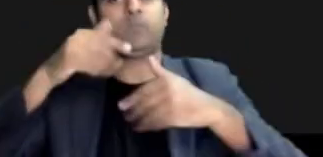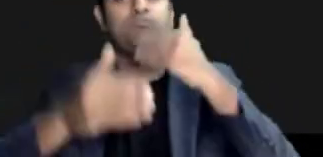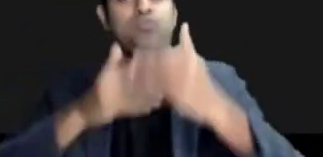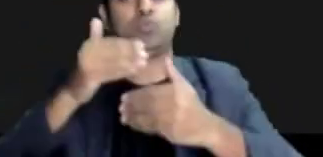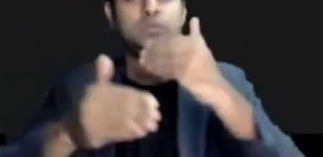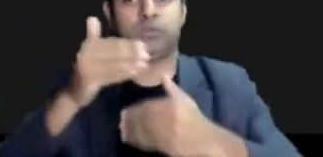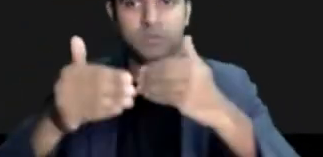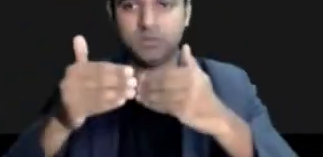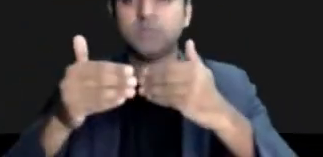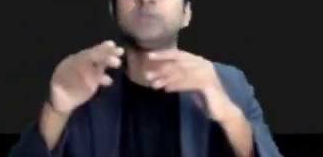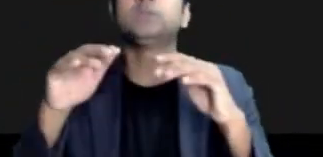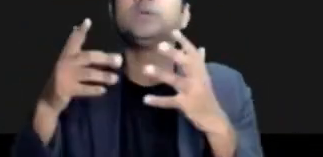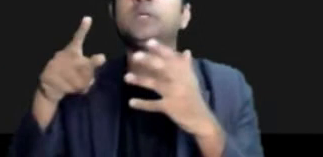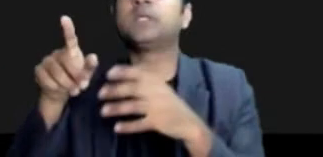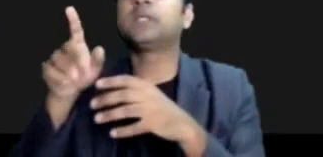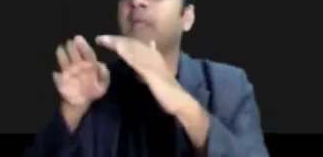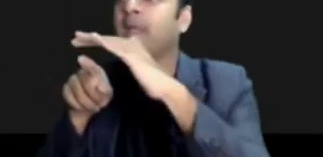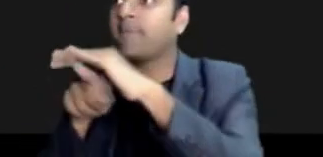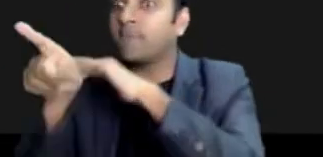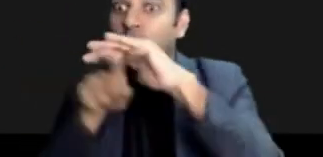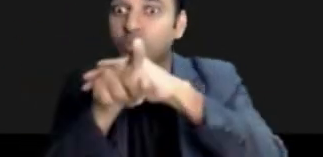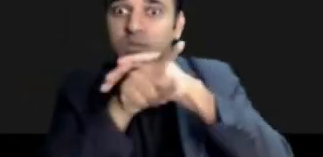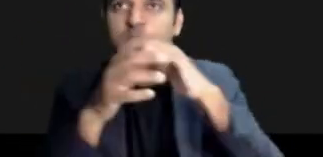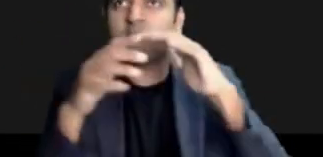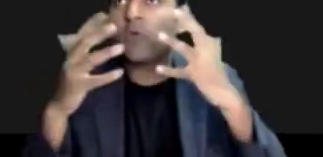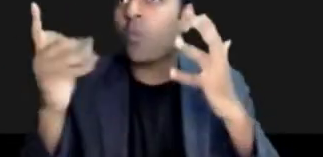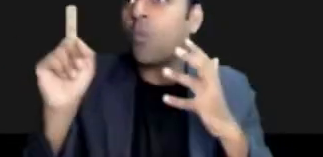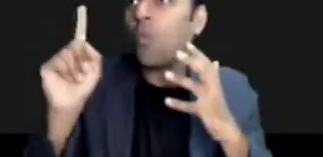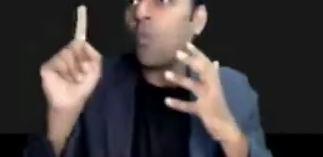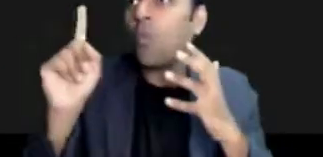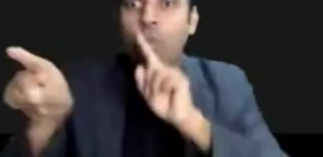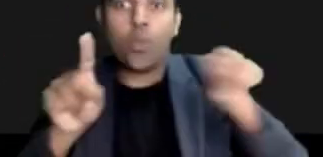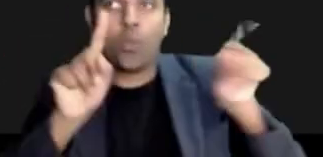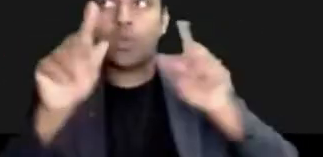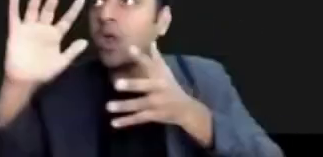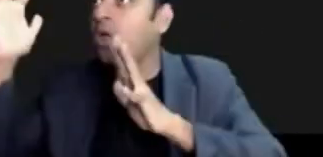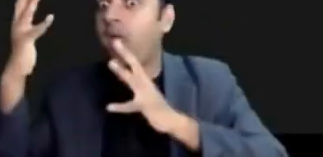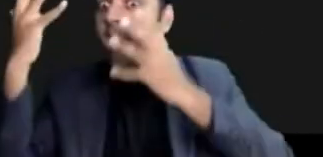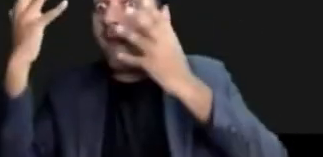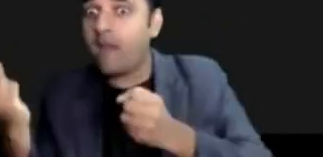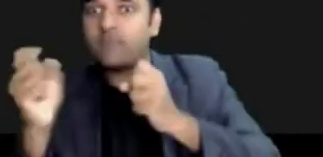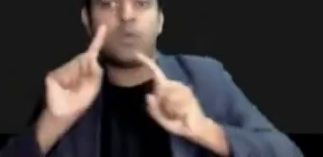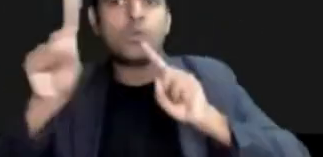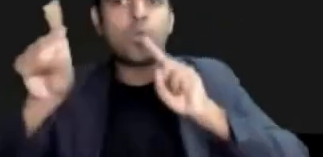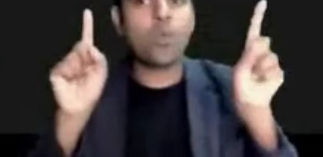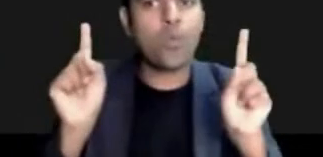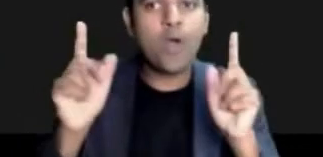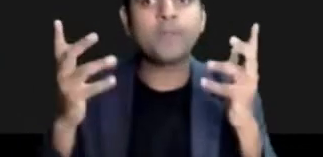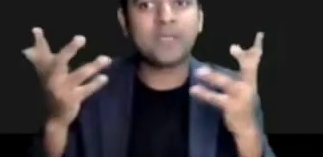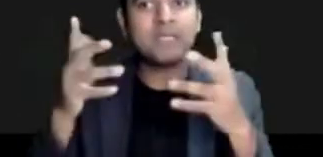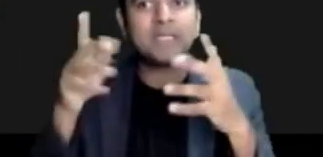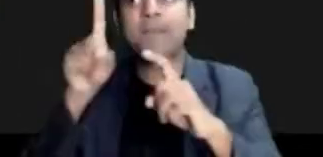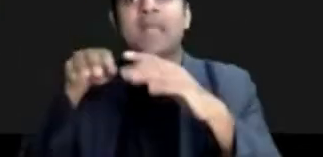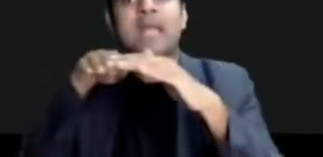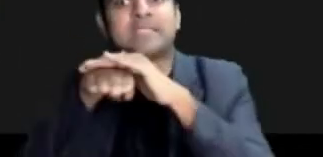the evacuation routes, also be orientation of persons with disabilities of those